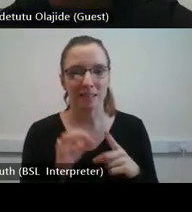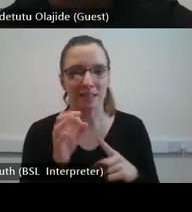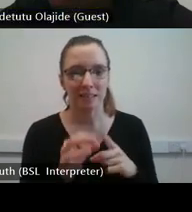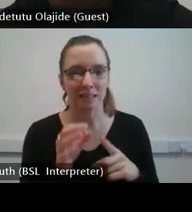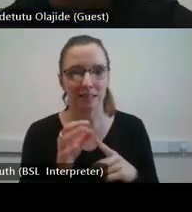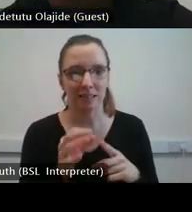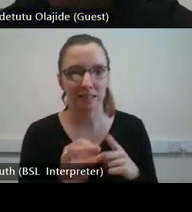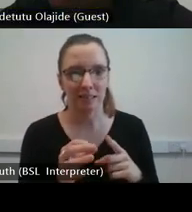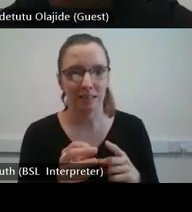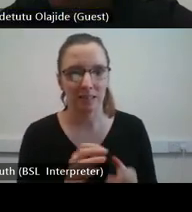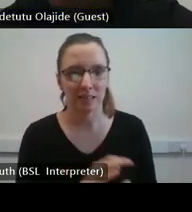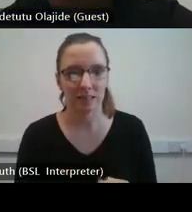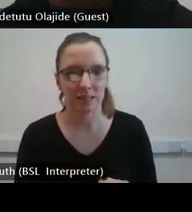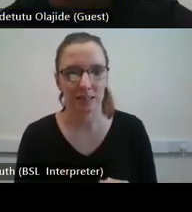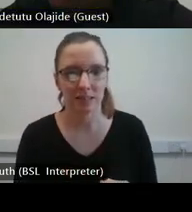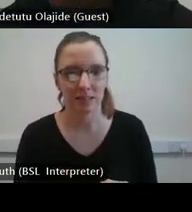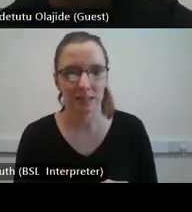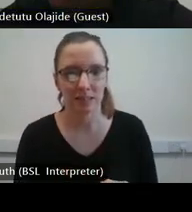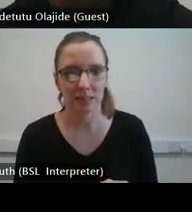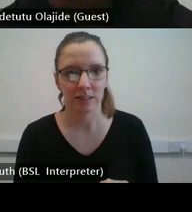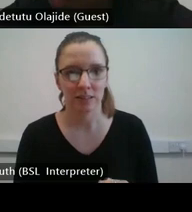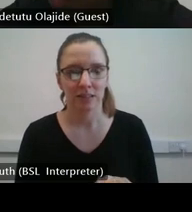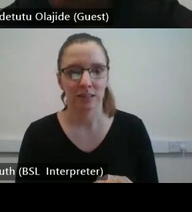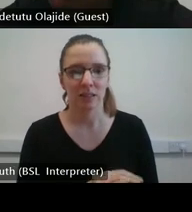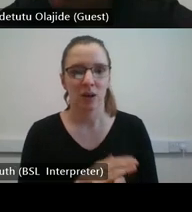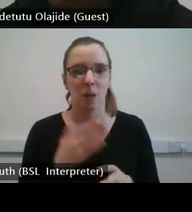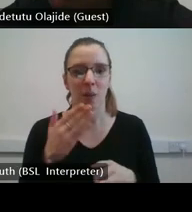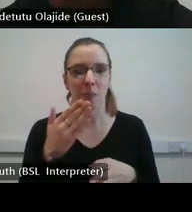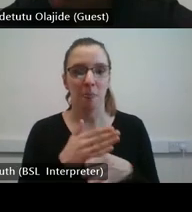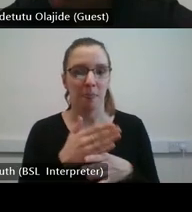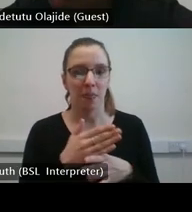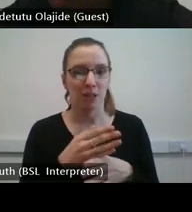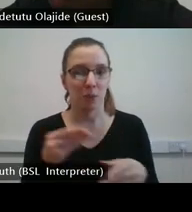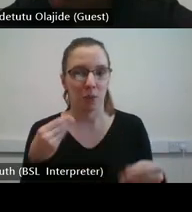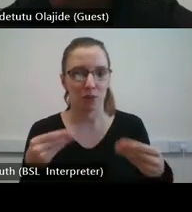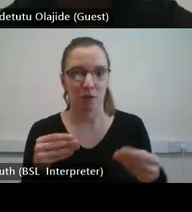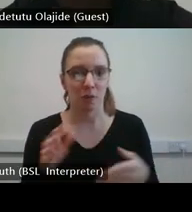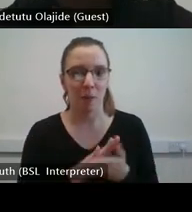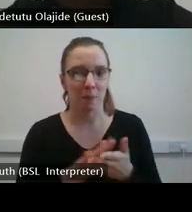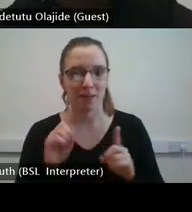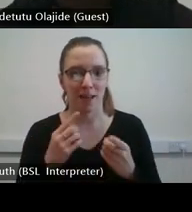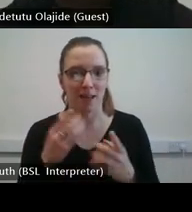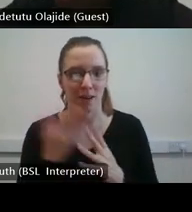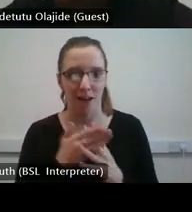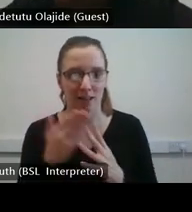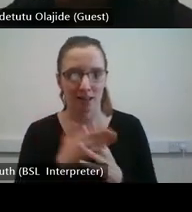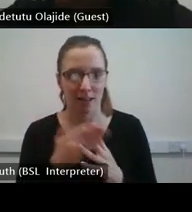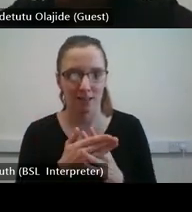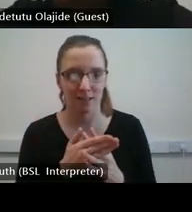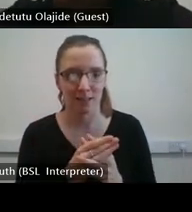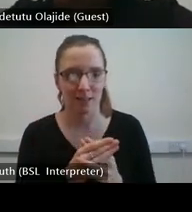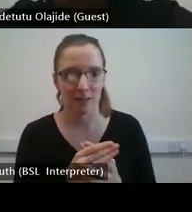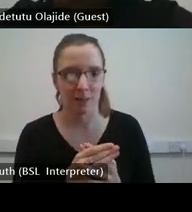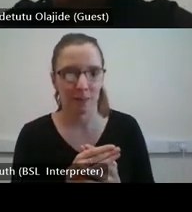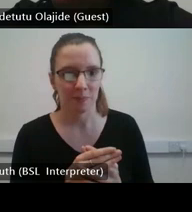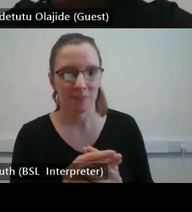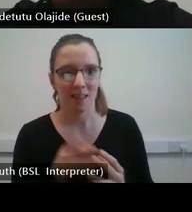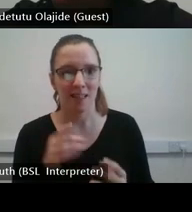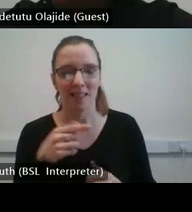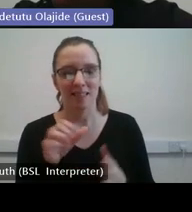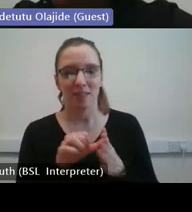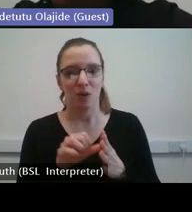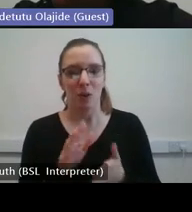my voiceover, they don't work with my screen reader, my software, so that I can access them, that's finding it the first hurdle for me right there. If they're not putting in